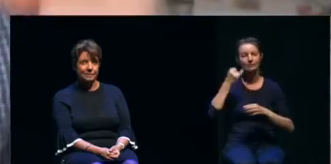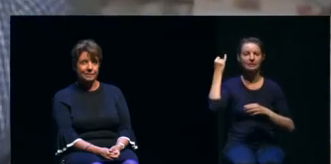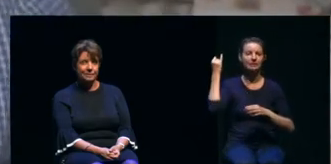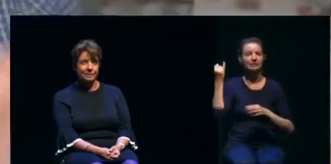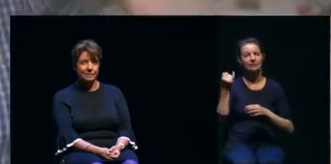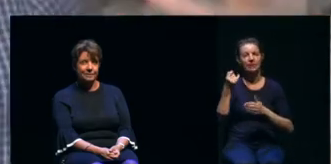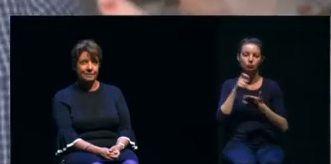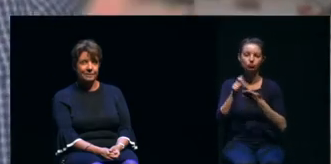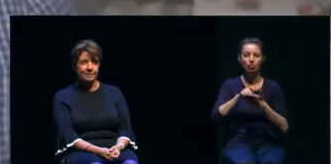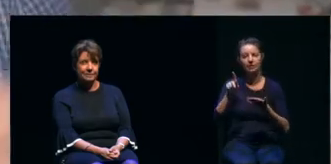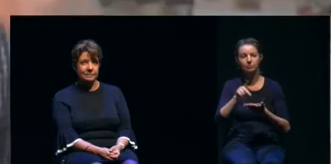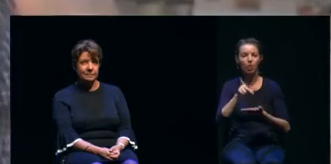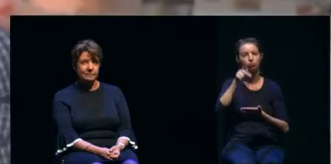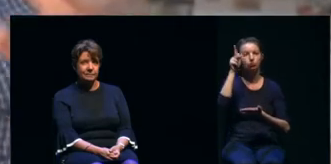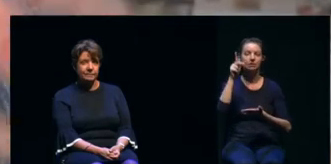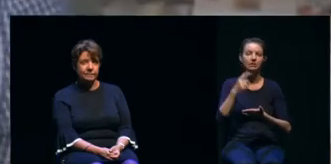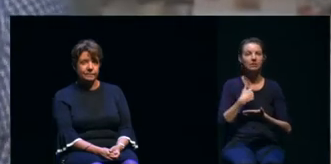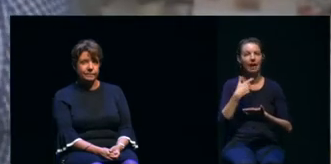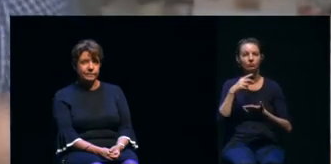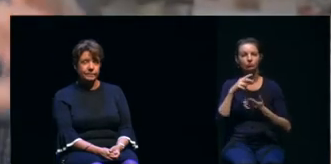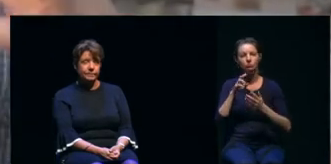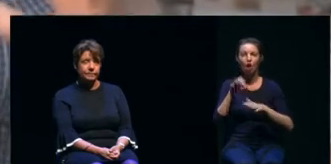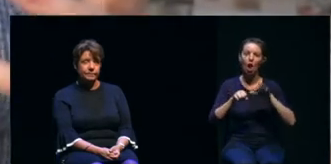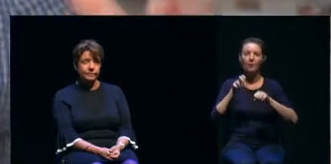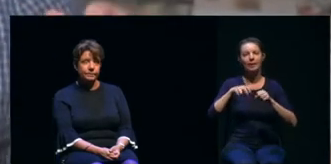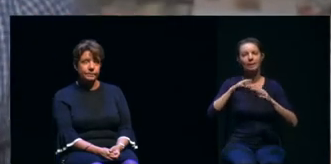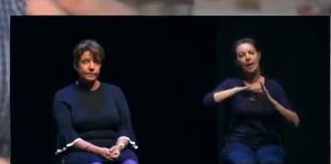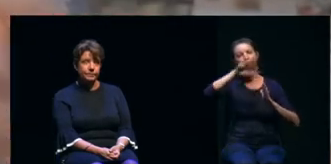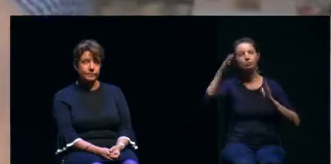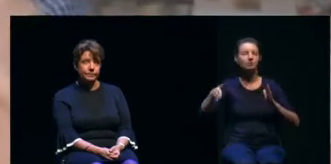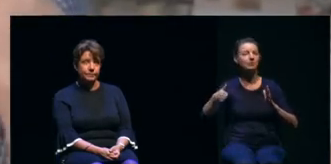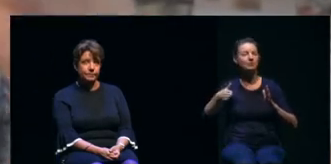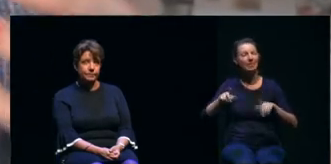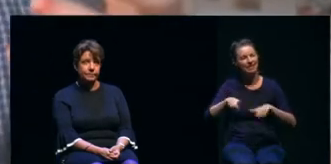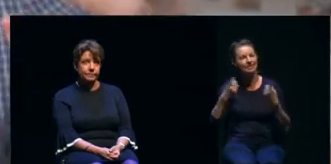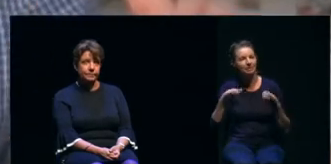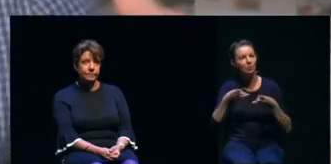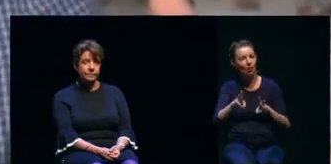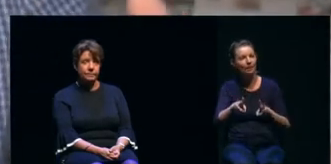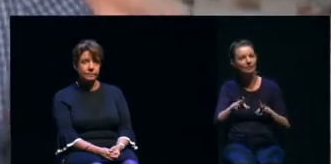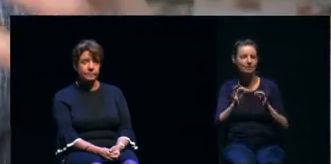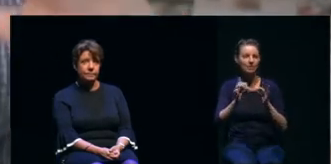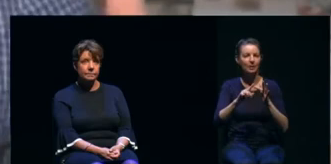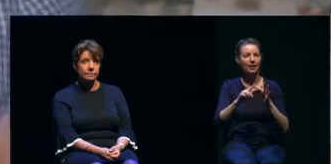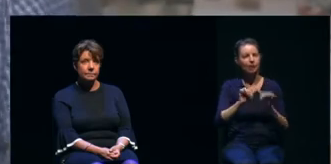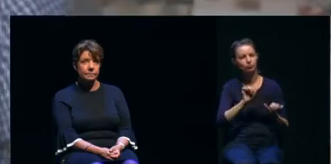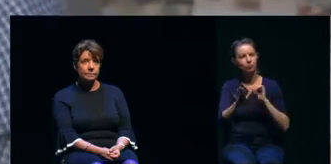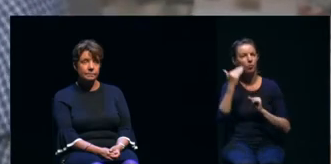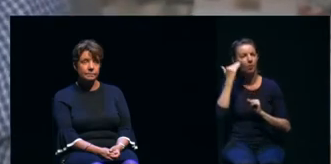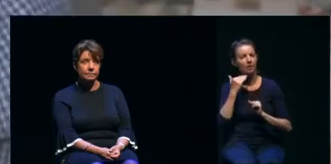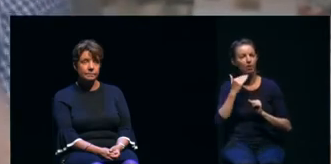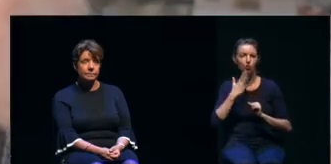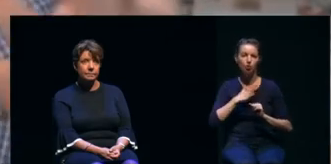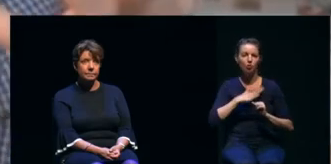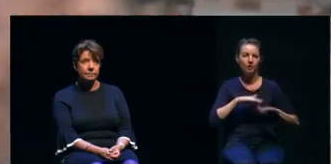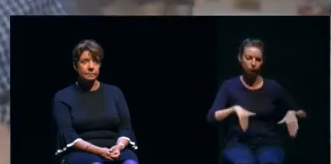and climbing up a mountain and jumping in a lake. Like, kind of, this is, there are other ways to be a brilliant woman than reproducing. You